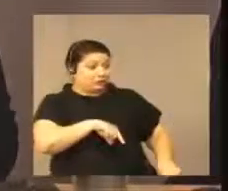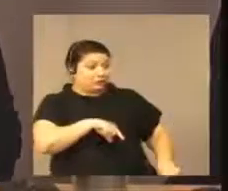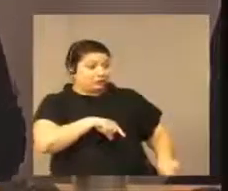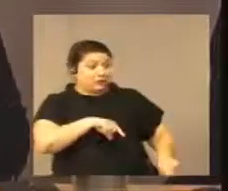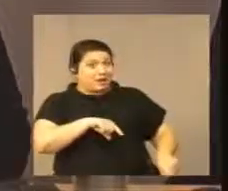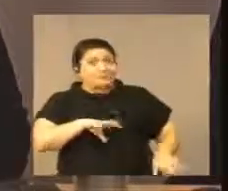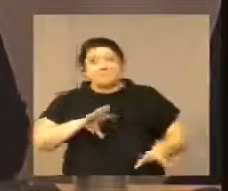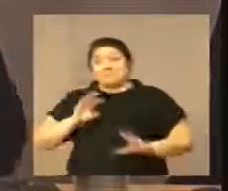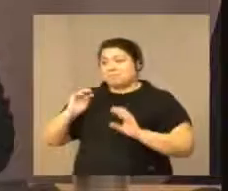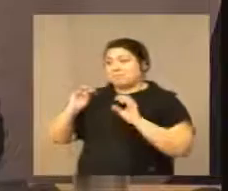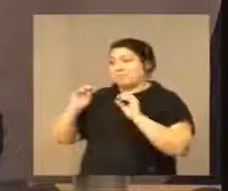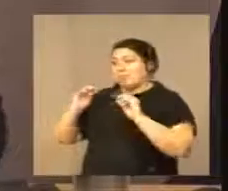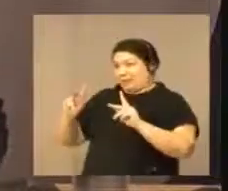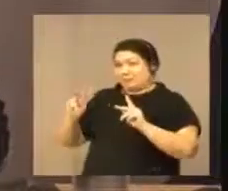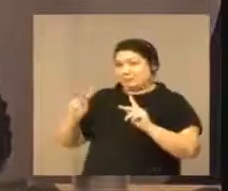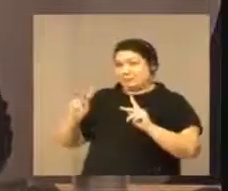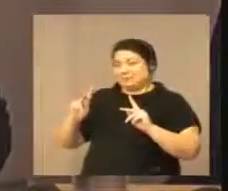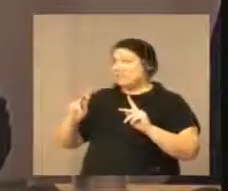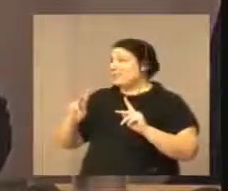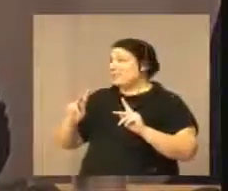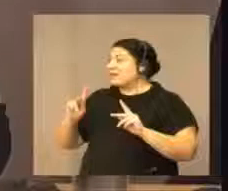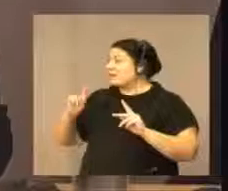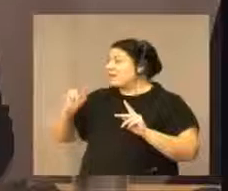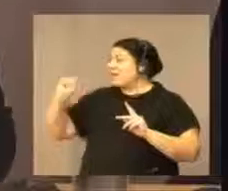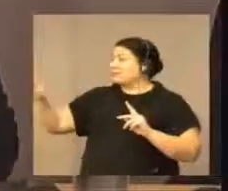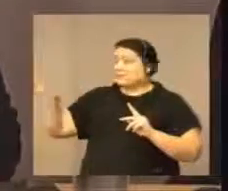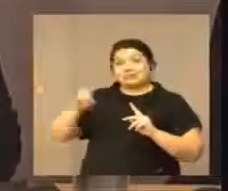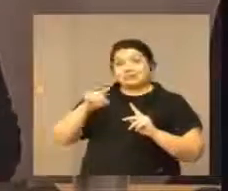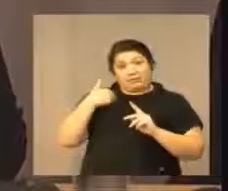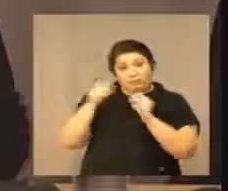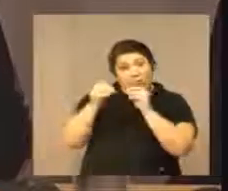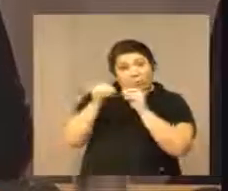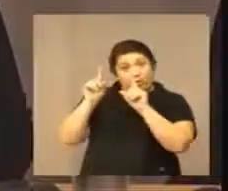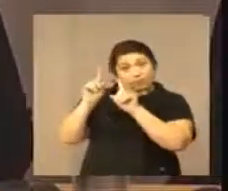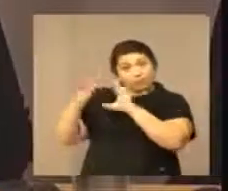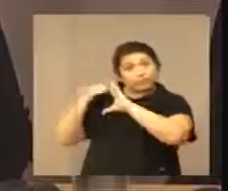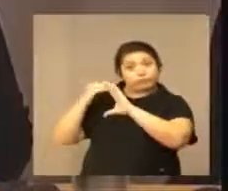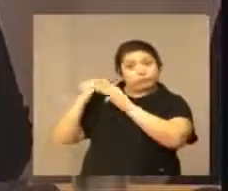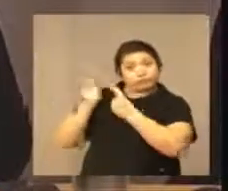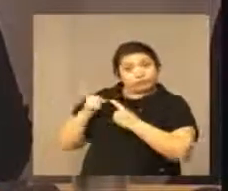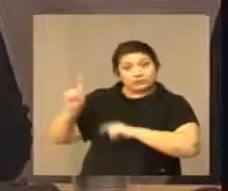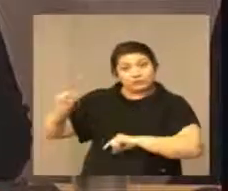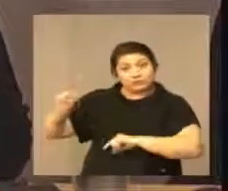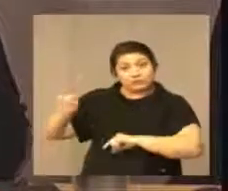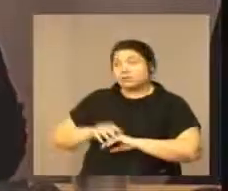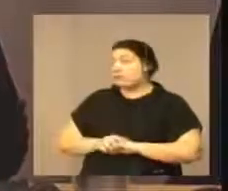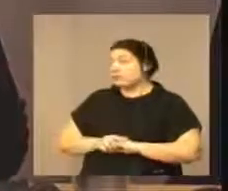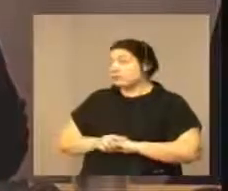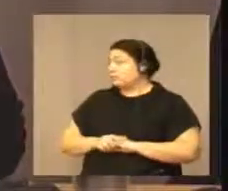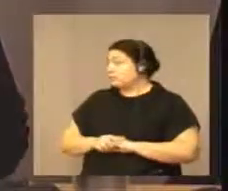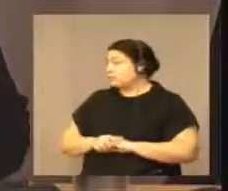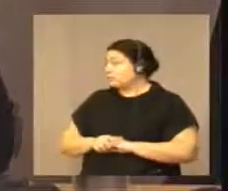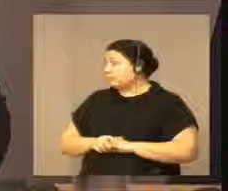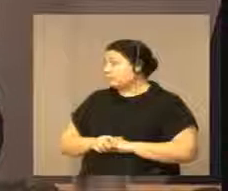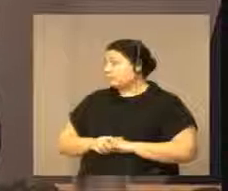okay. Bree, do we have any other questions? So what I'll say, we're